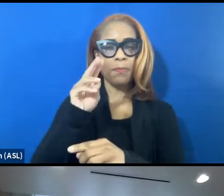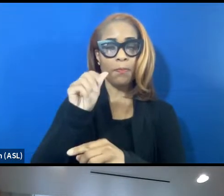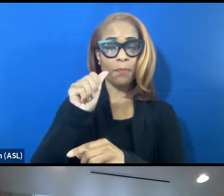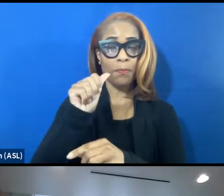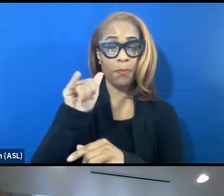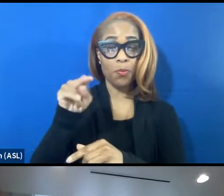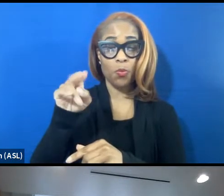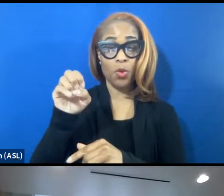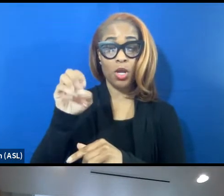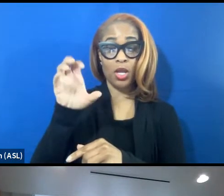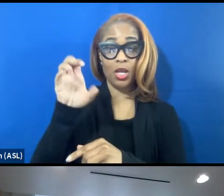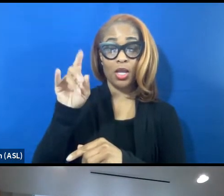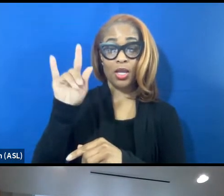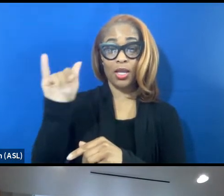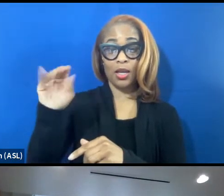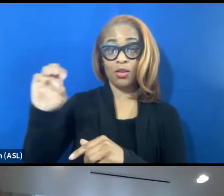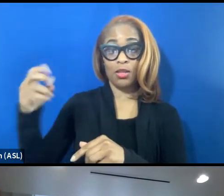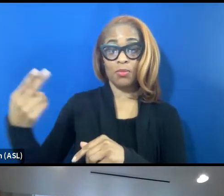michigan